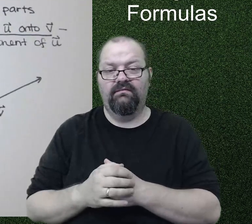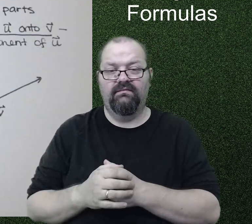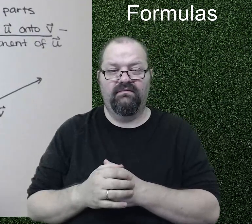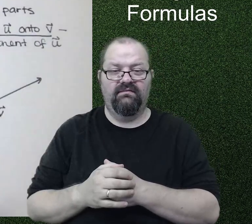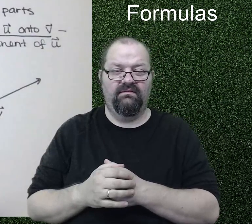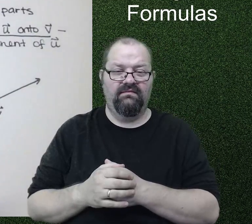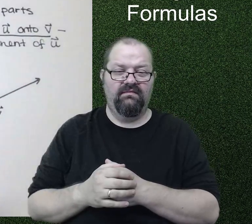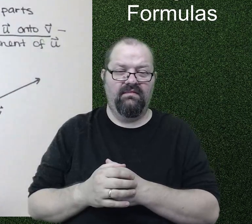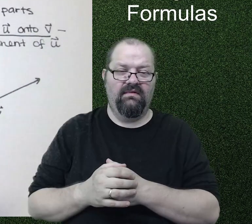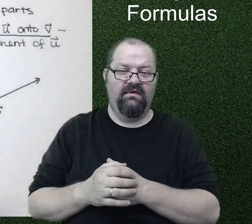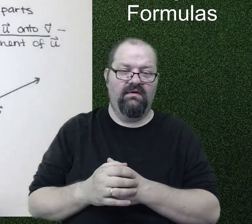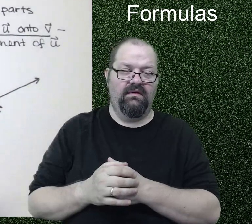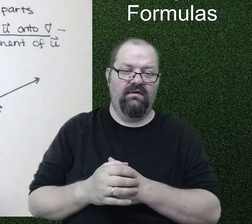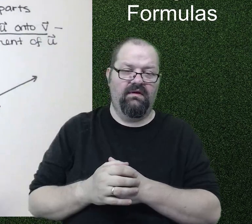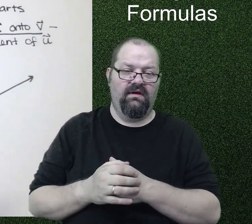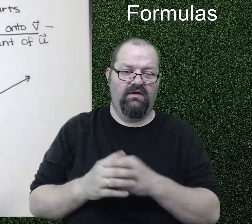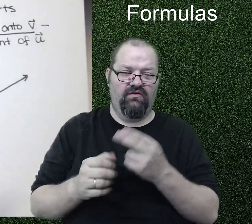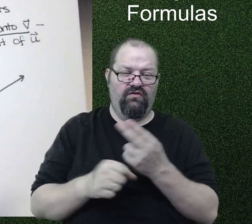that in.